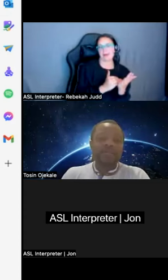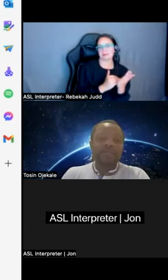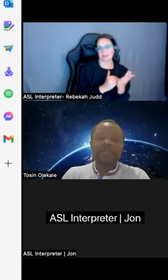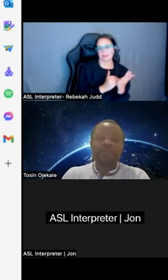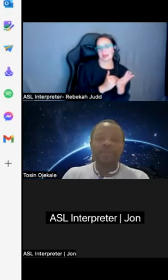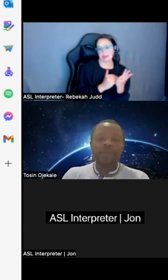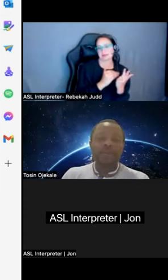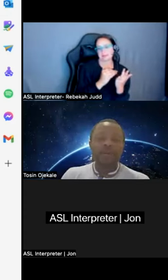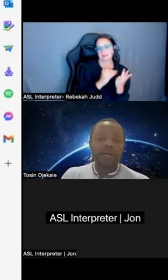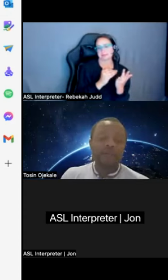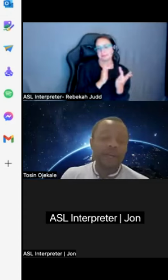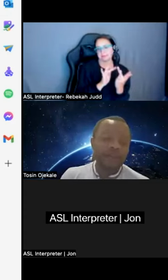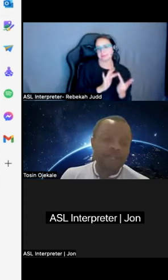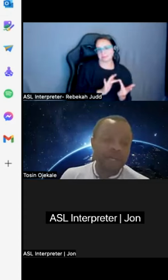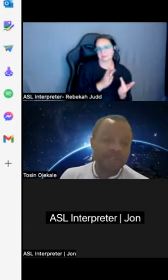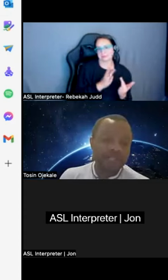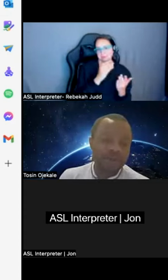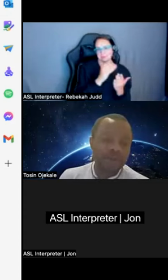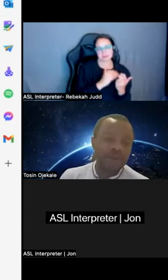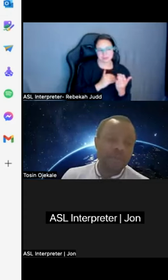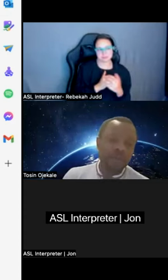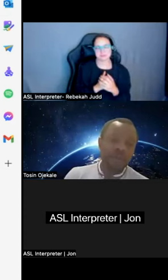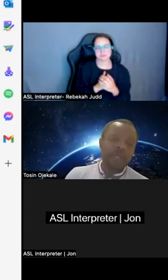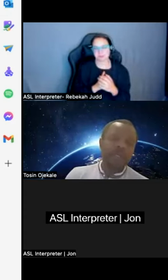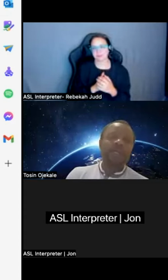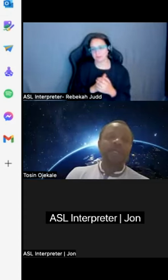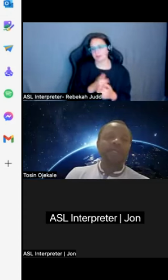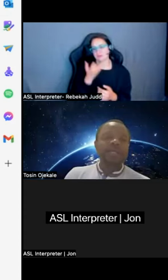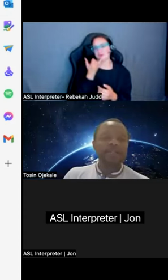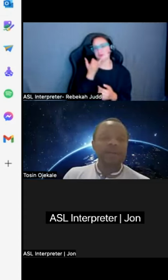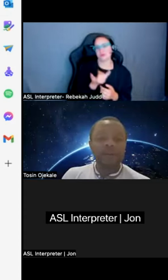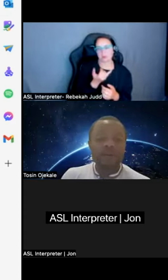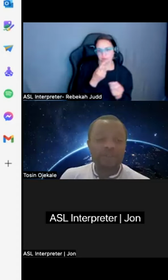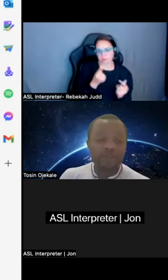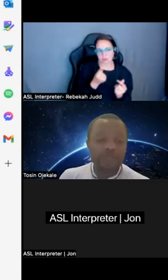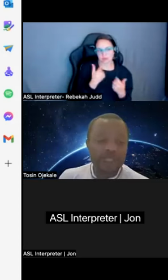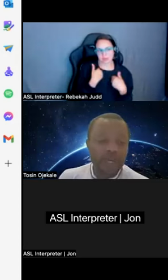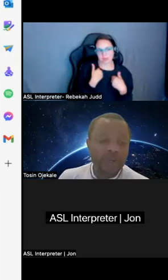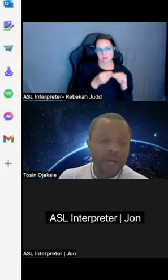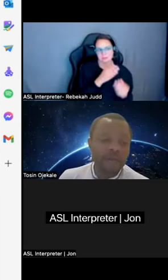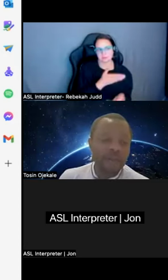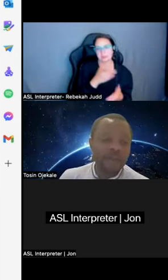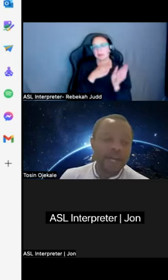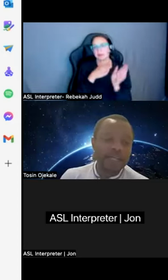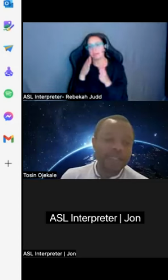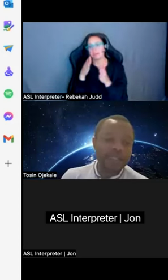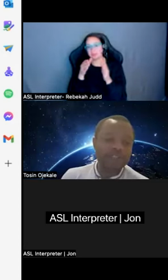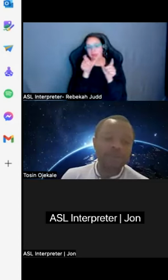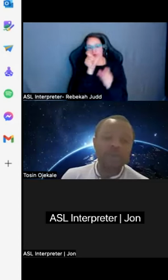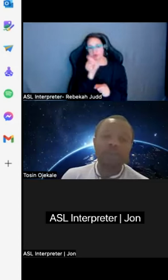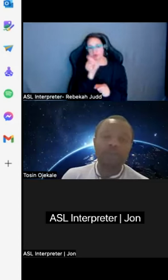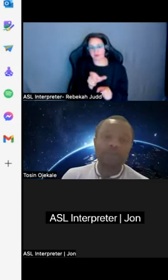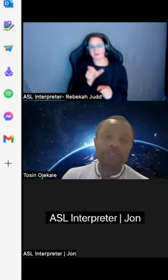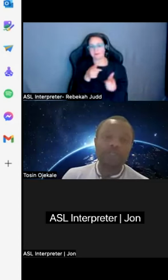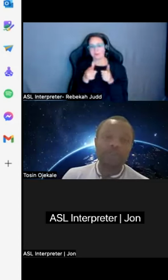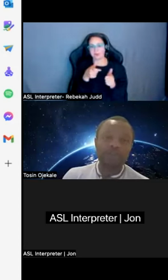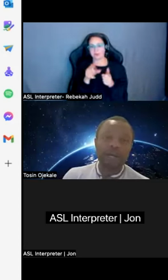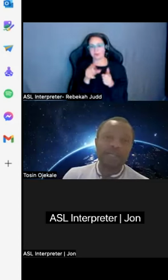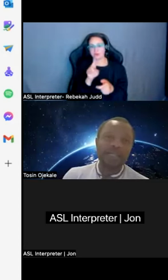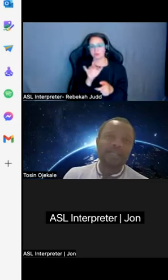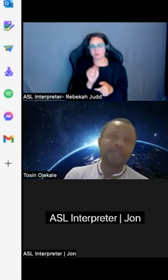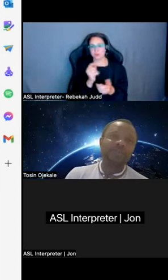here. So you need to, fire marshals need to call them. Okay, then you have the control unit where you have the fire detection control unit.